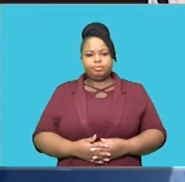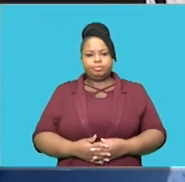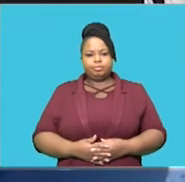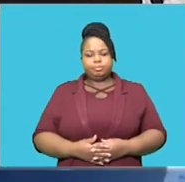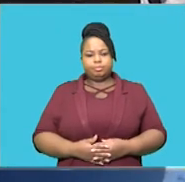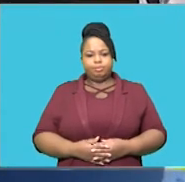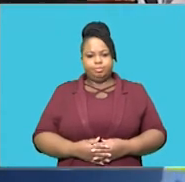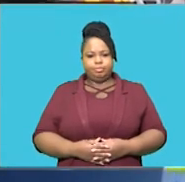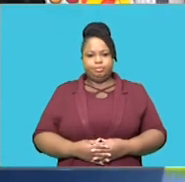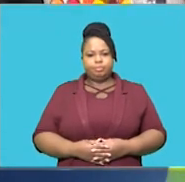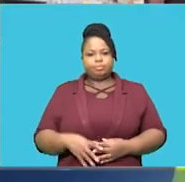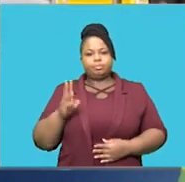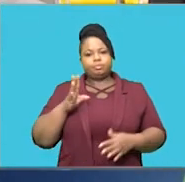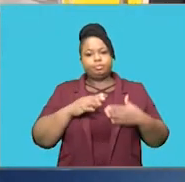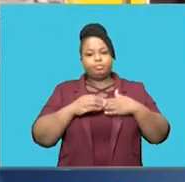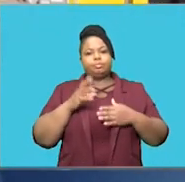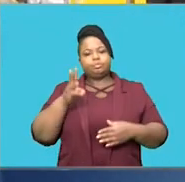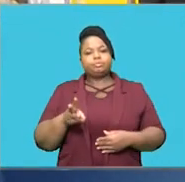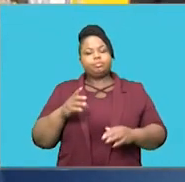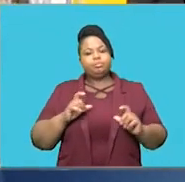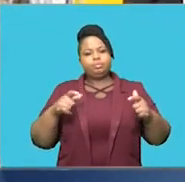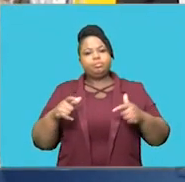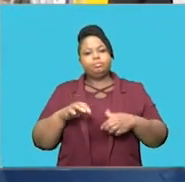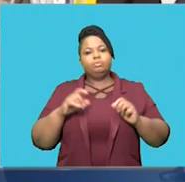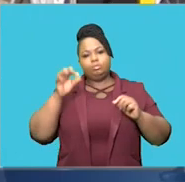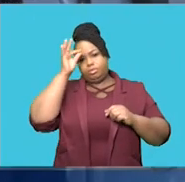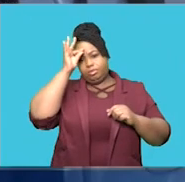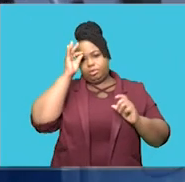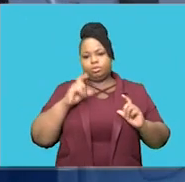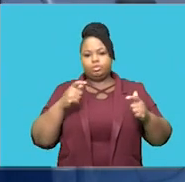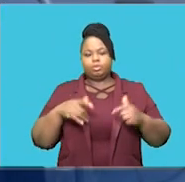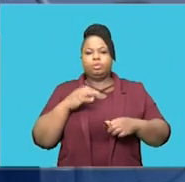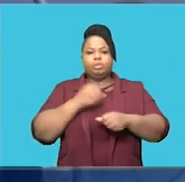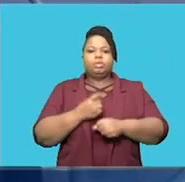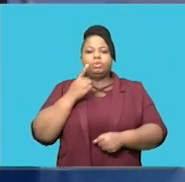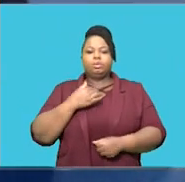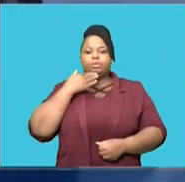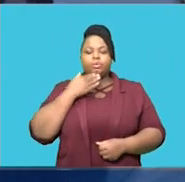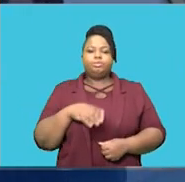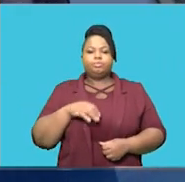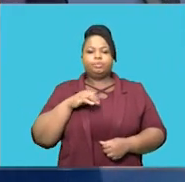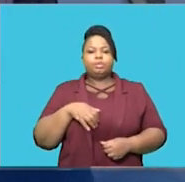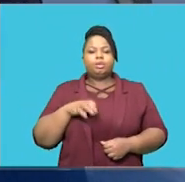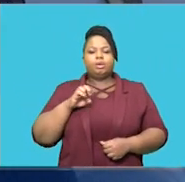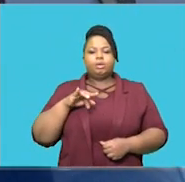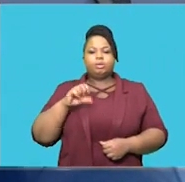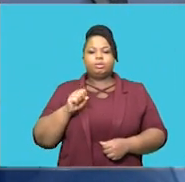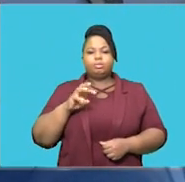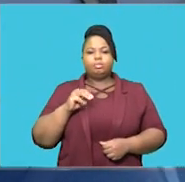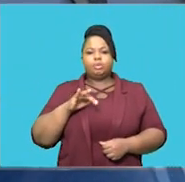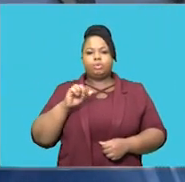Ukhokhele iphulo lokubamba ucwangco umkomishinala wamapolisa wephondo laseGauteng uLieutenant General Elias